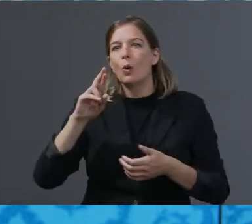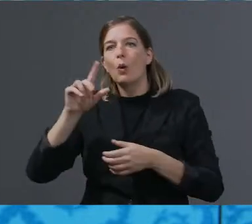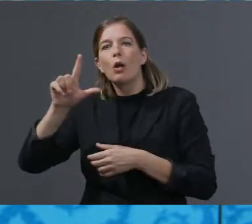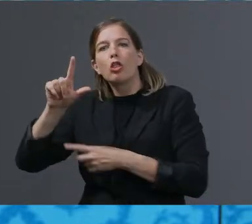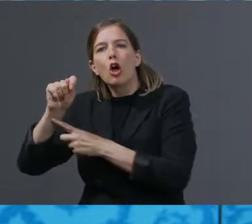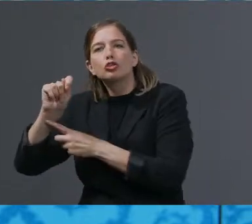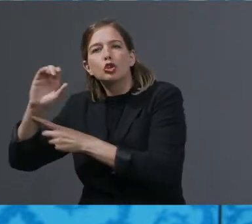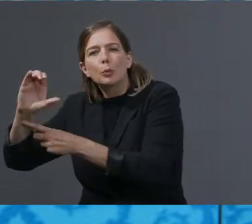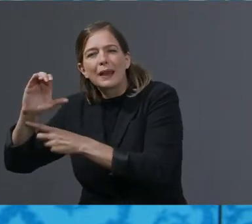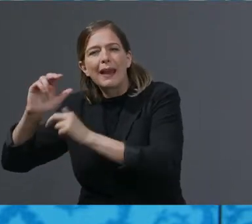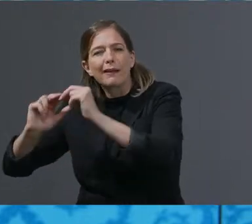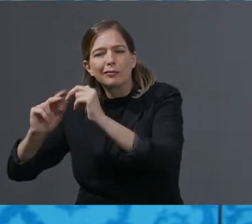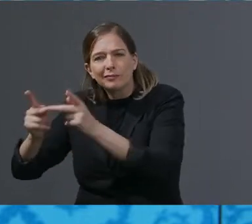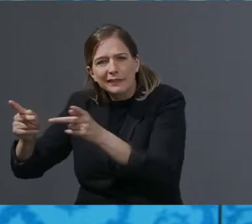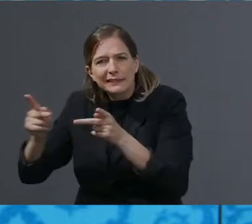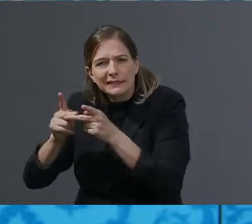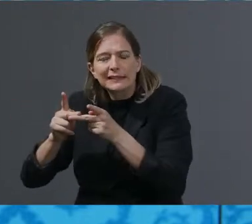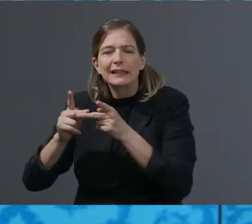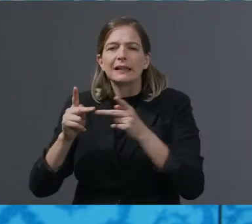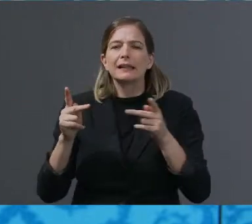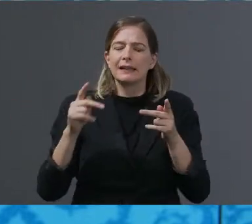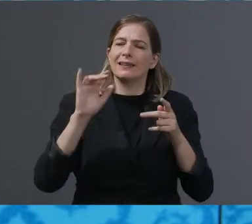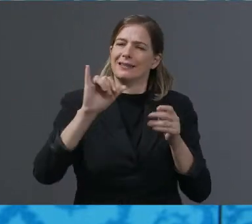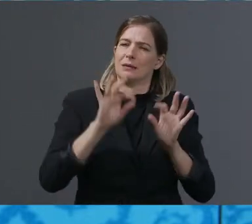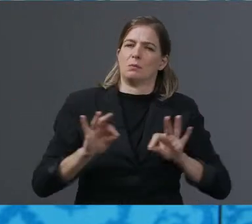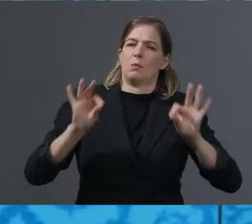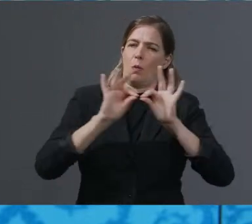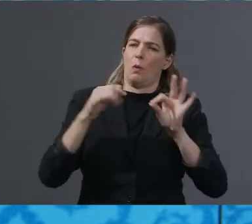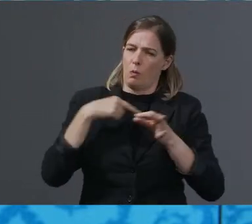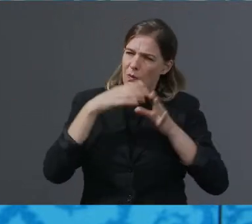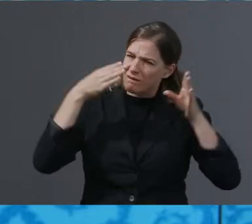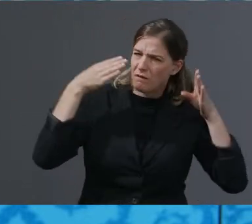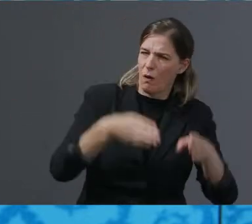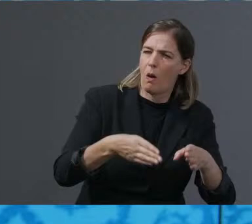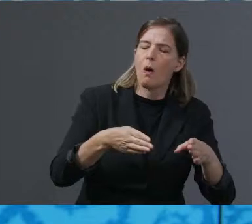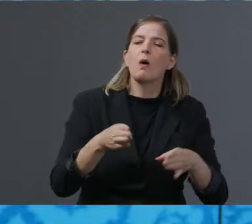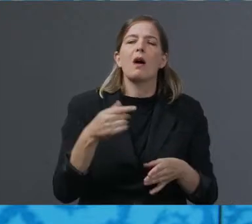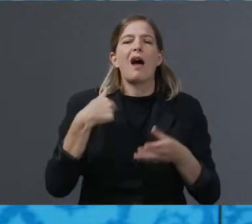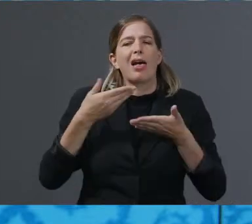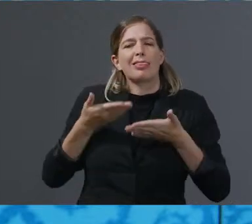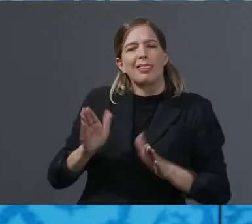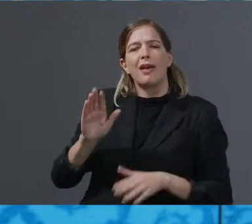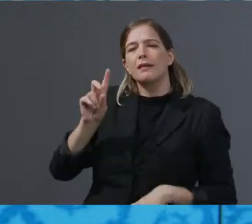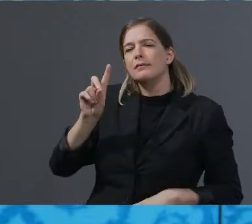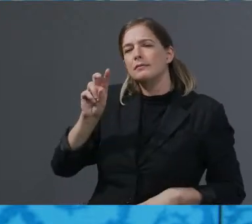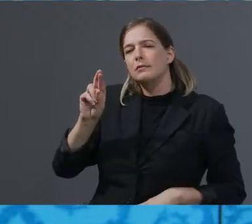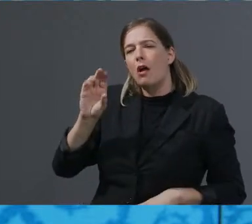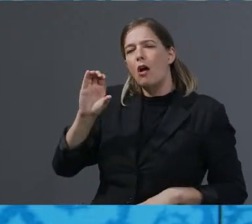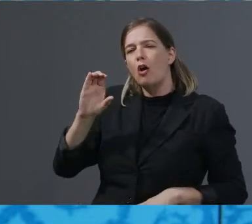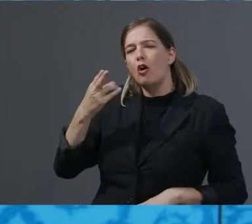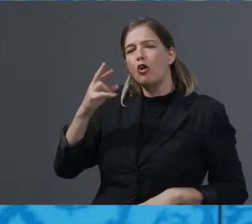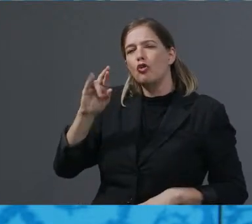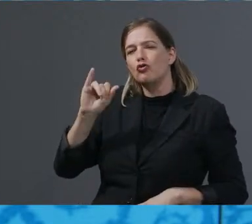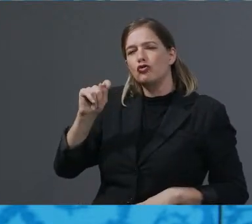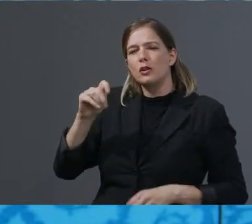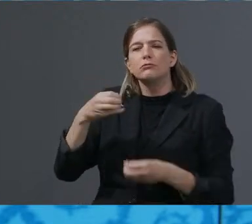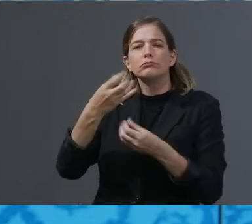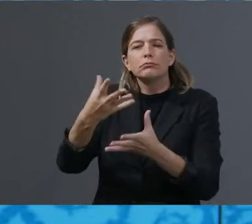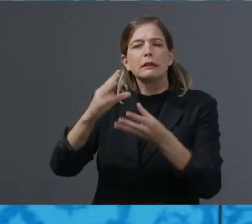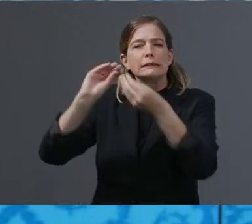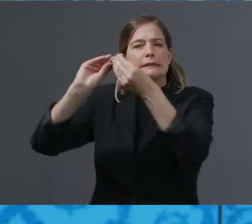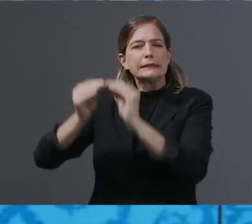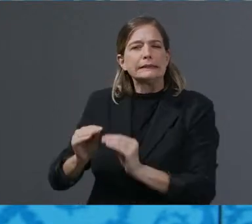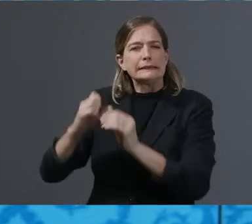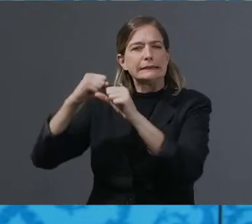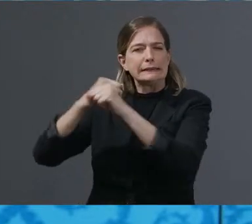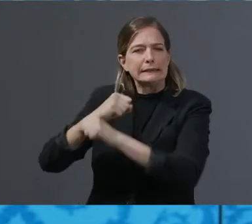that we want to focus on. I'm going to let Dr. Christ share the statistics with you, but the objective is that we